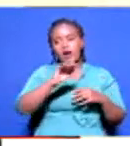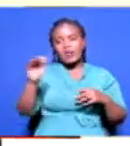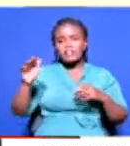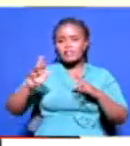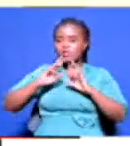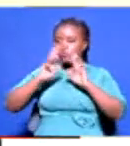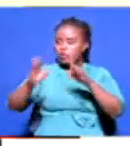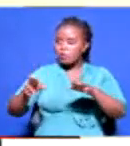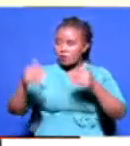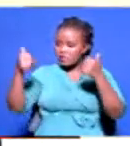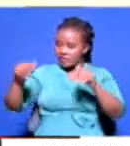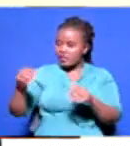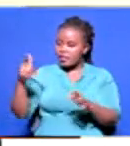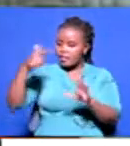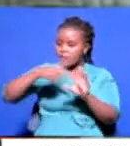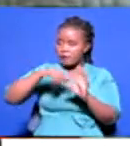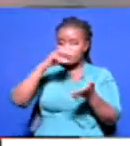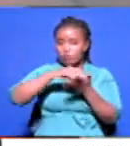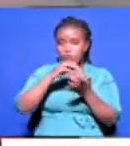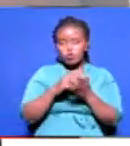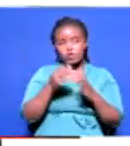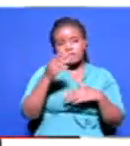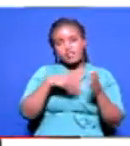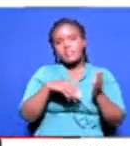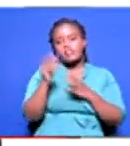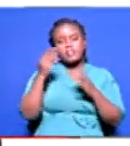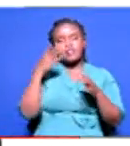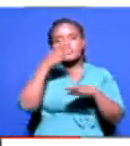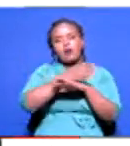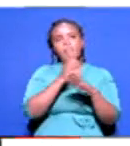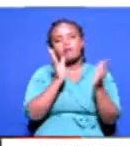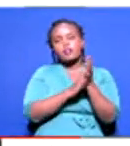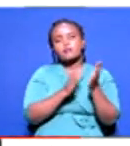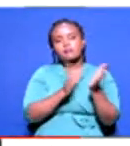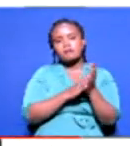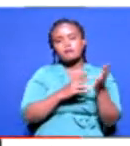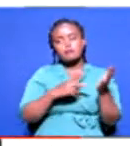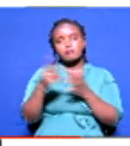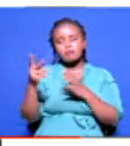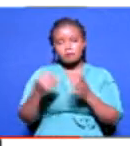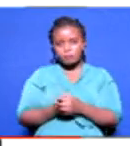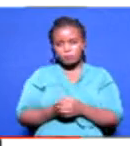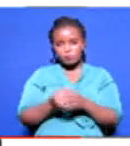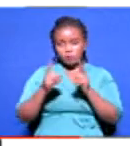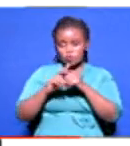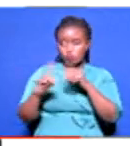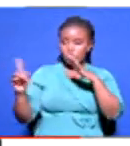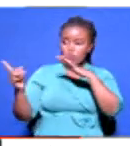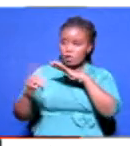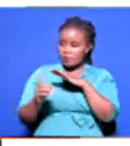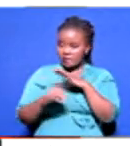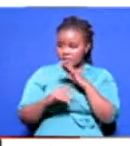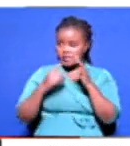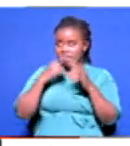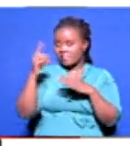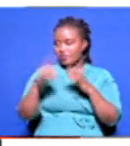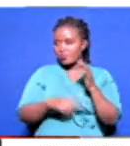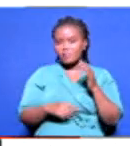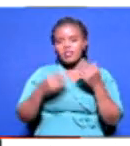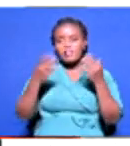fuel above the recommended prices. This comes even as the ministry underscores resumption of the fuel supply in the